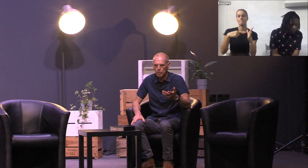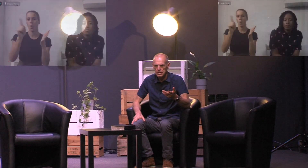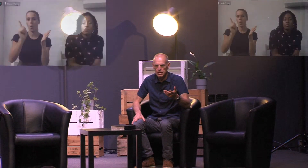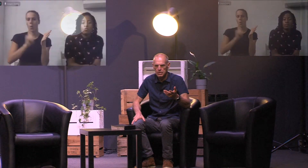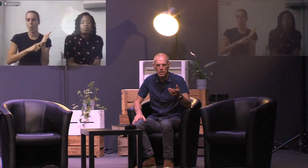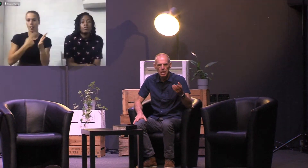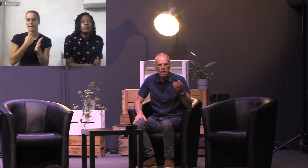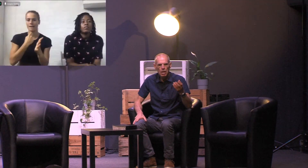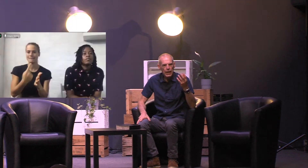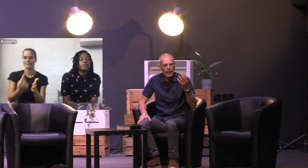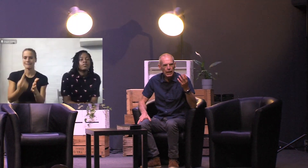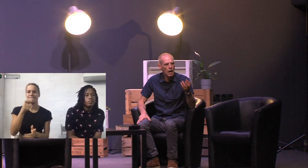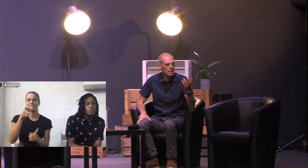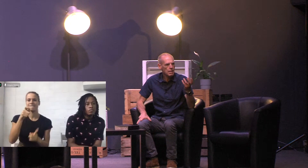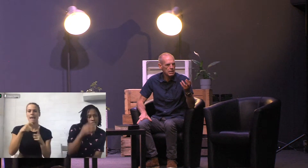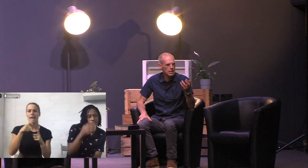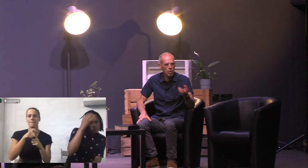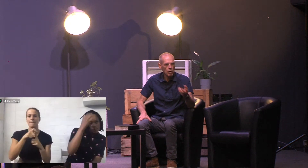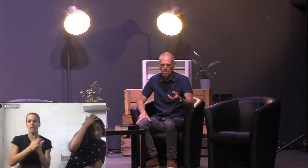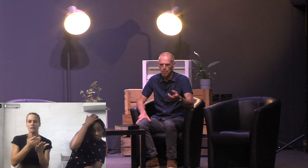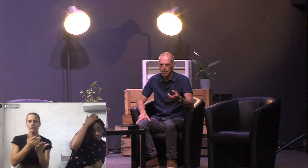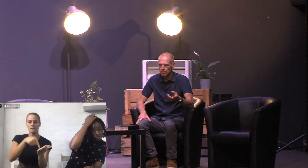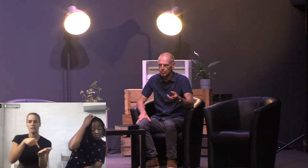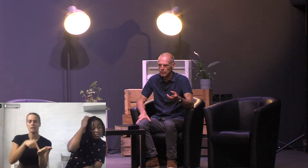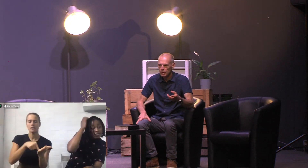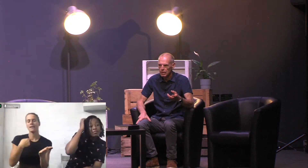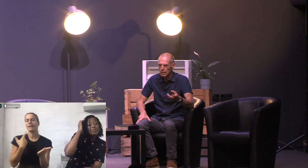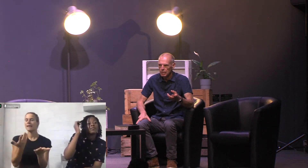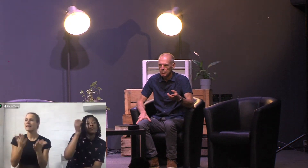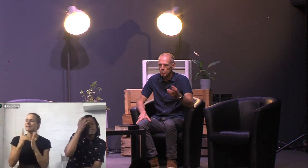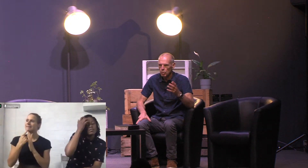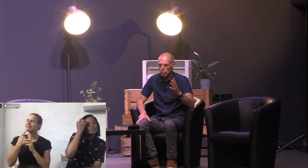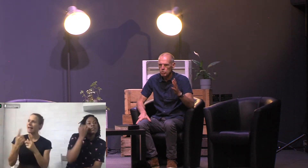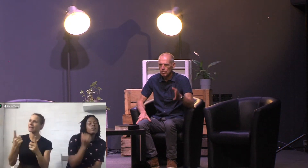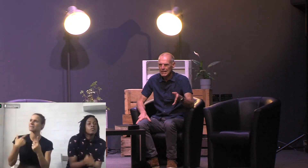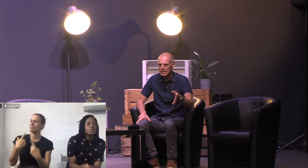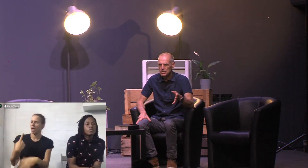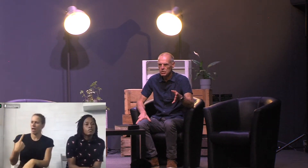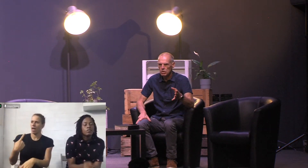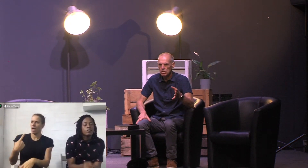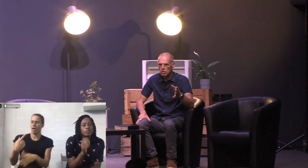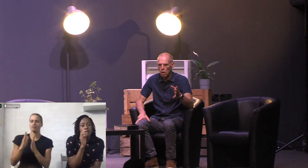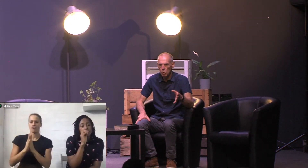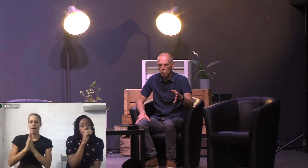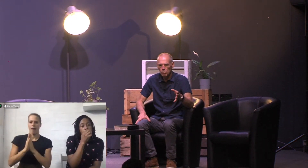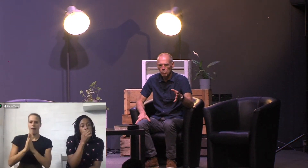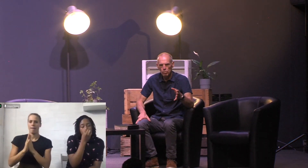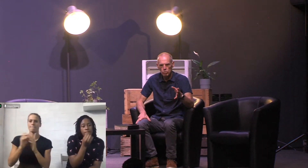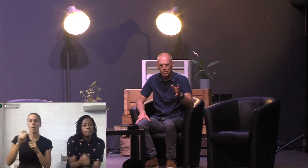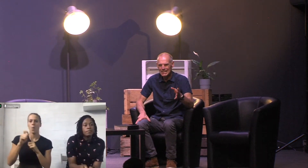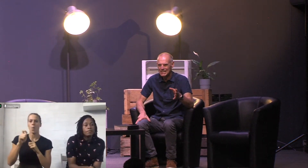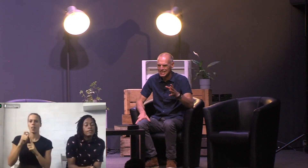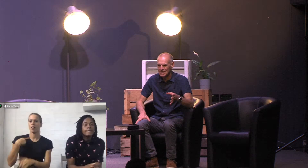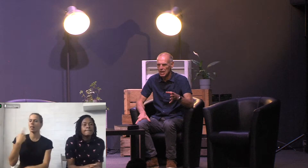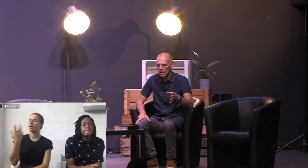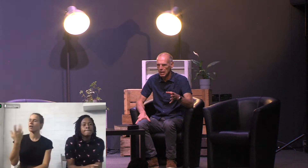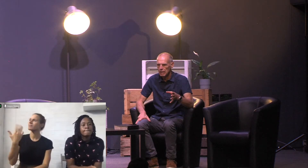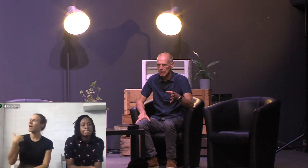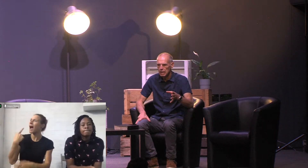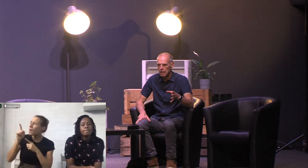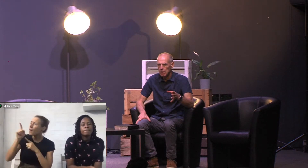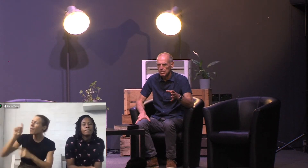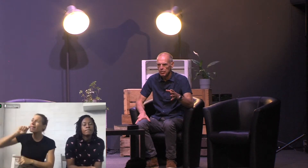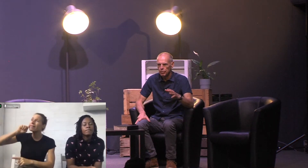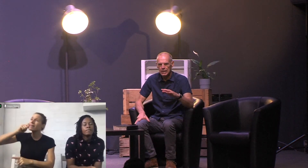a prayer, he says, that I may know Him. Paul's greatest goal, Paul's greatest desire,